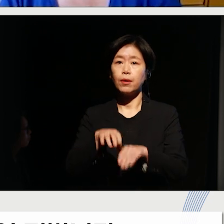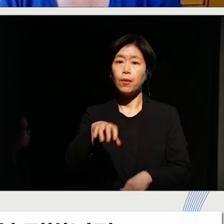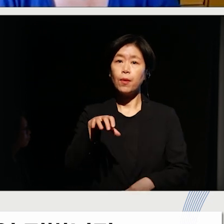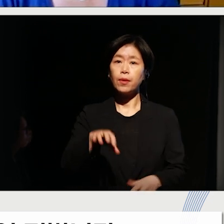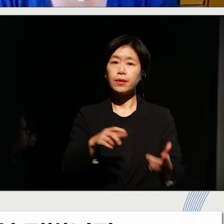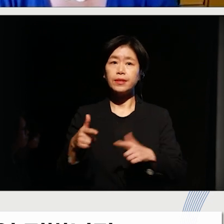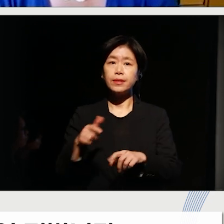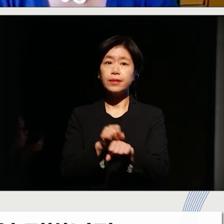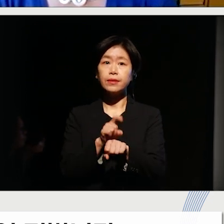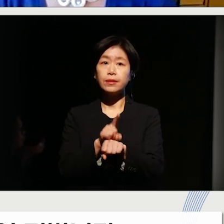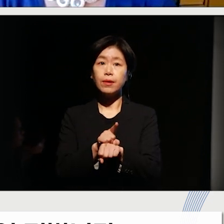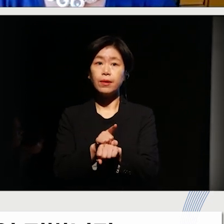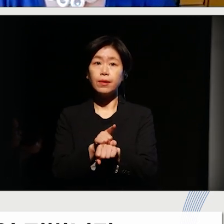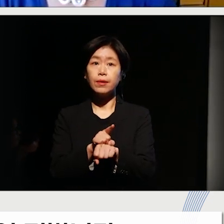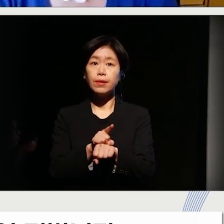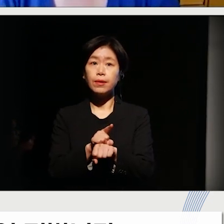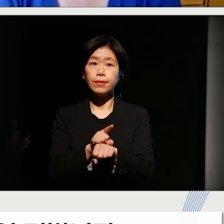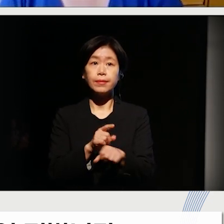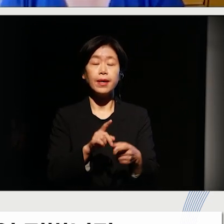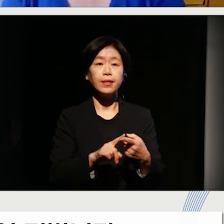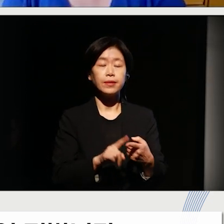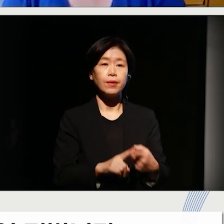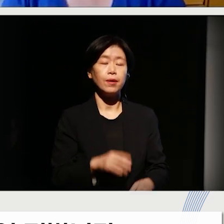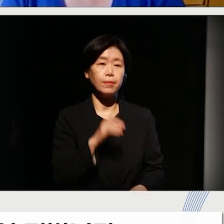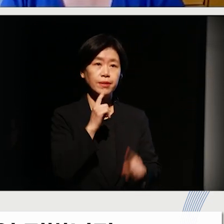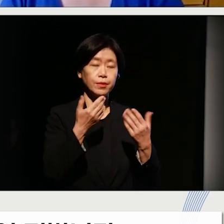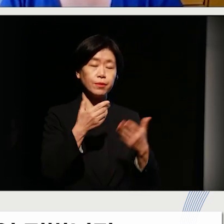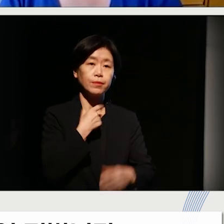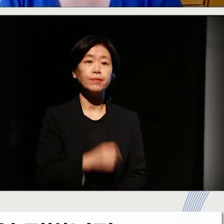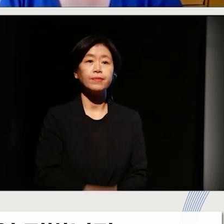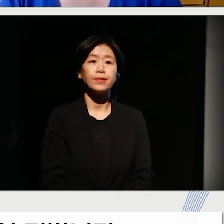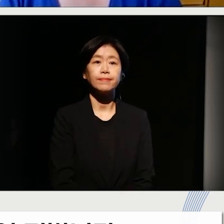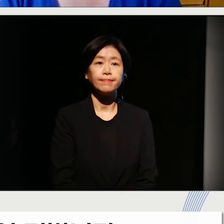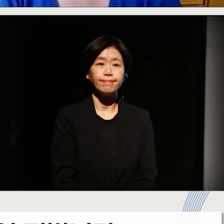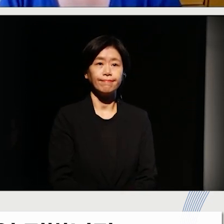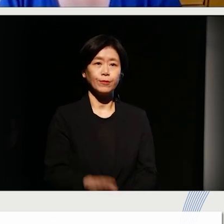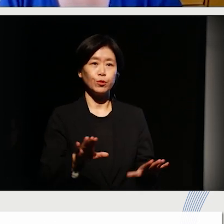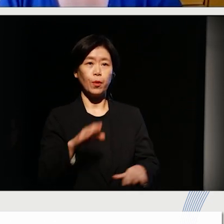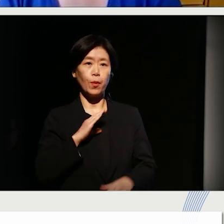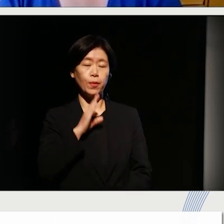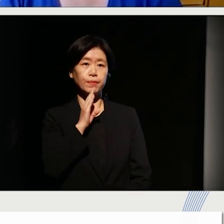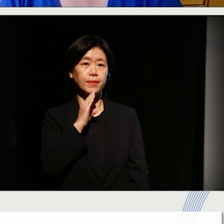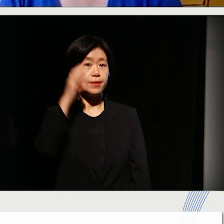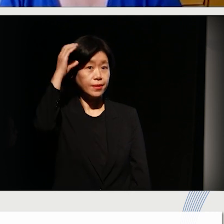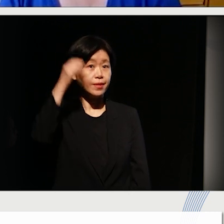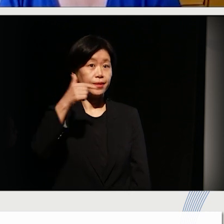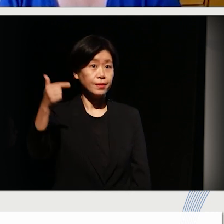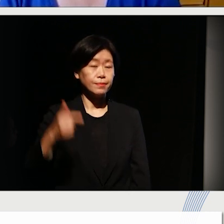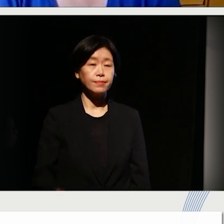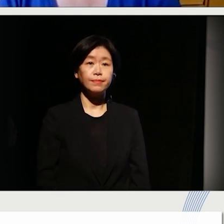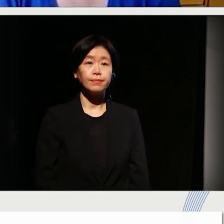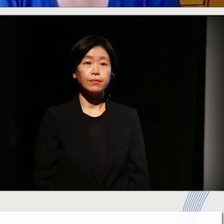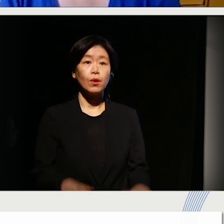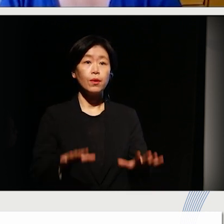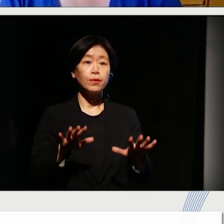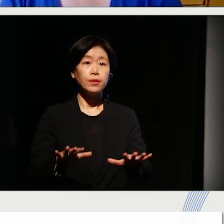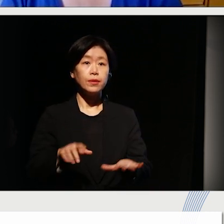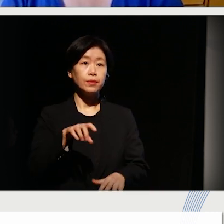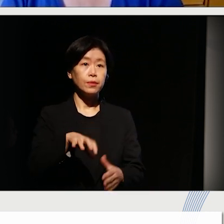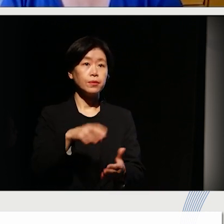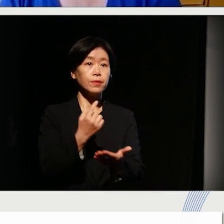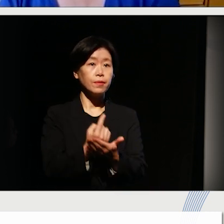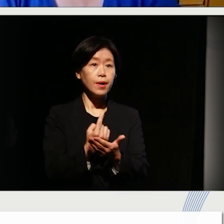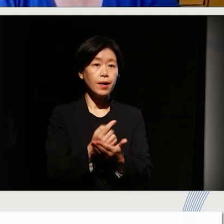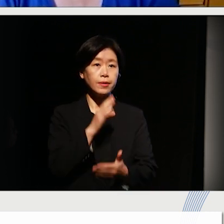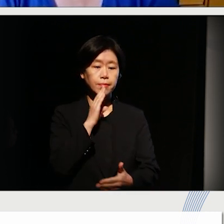accessibility policies and practices at the institutional level. I congratulate and thank the Korean